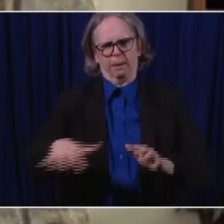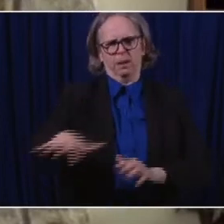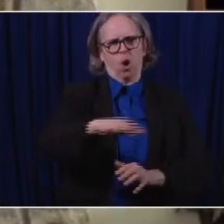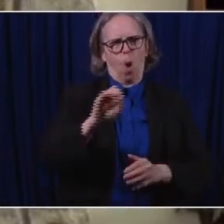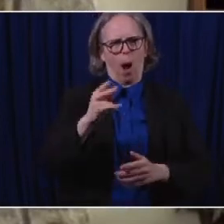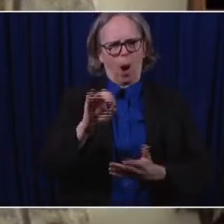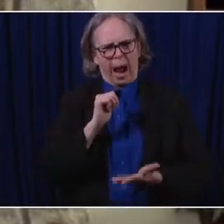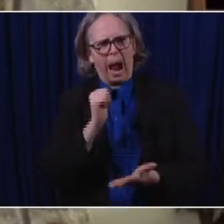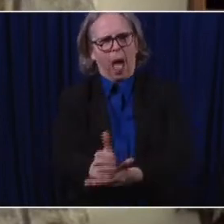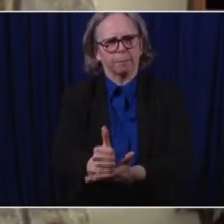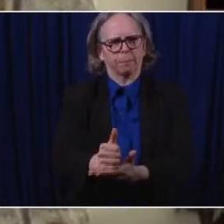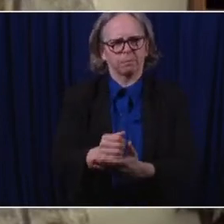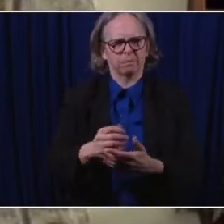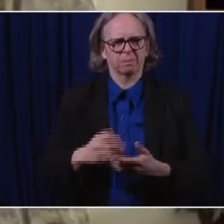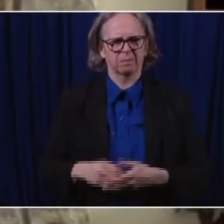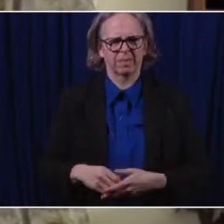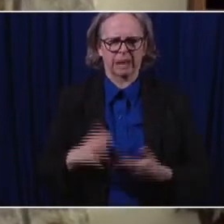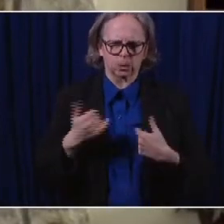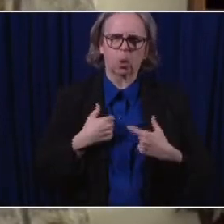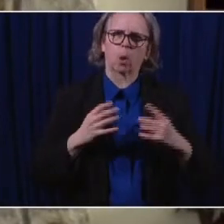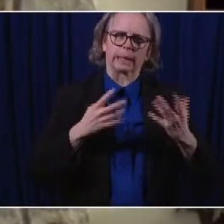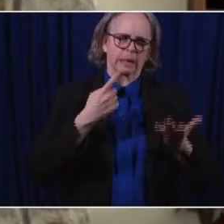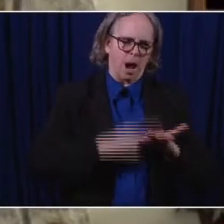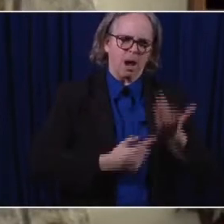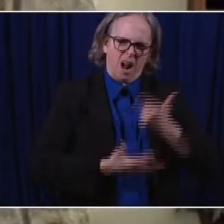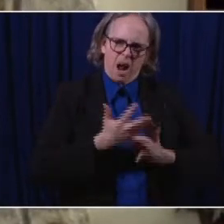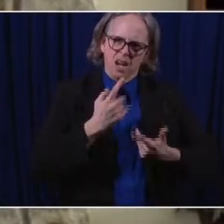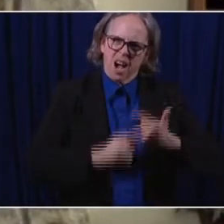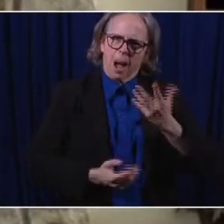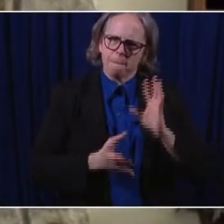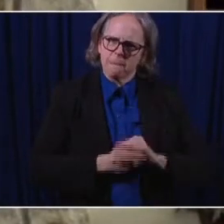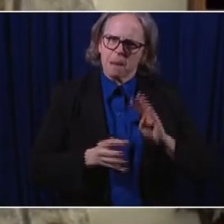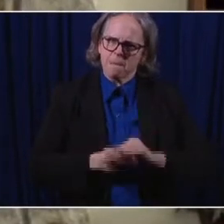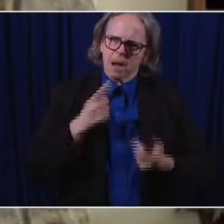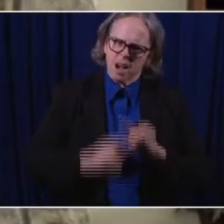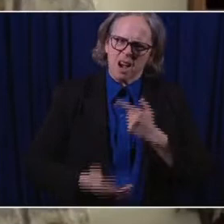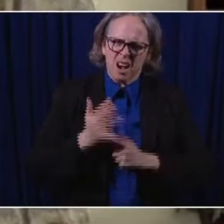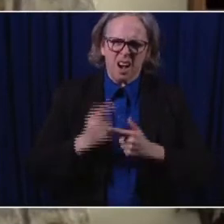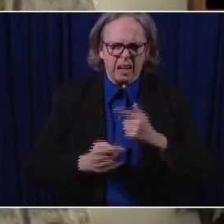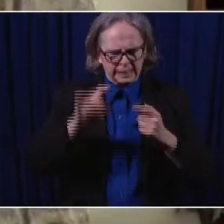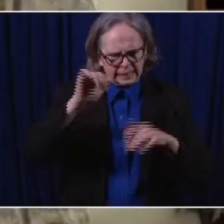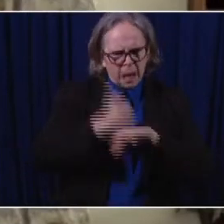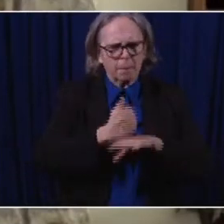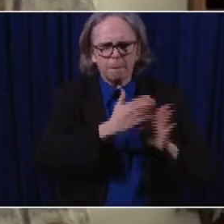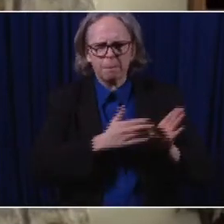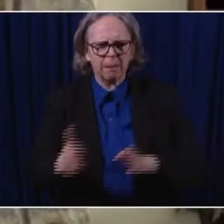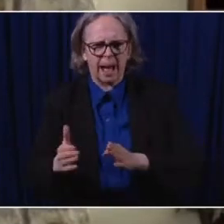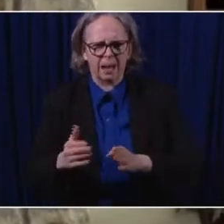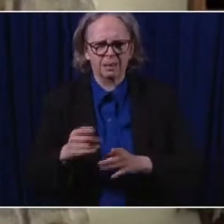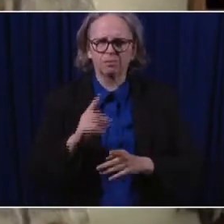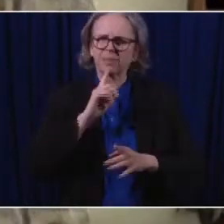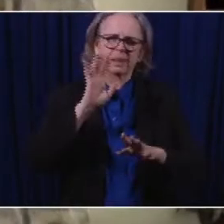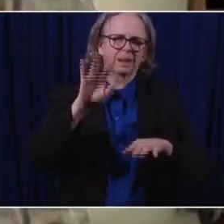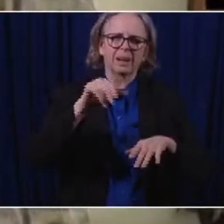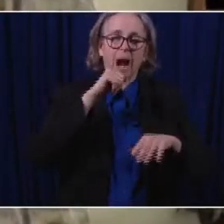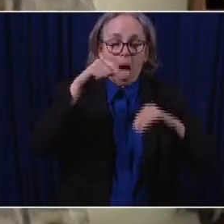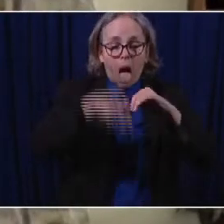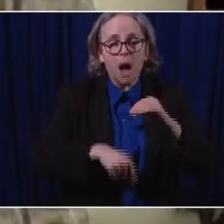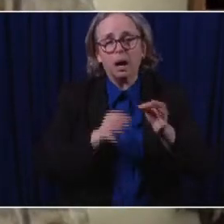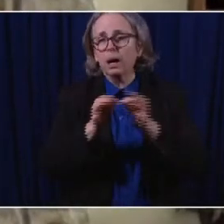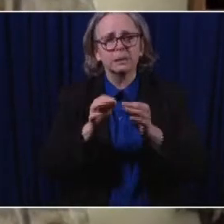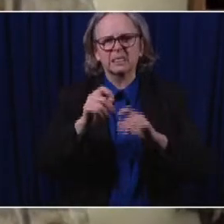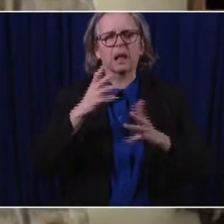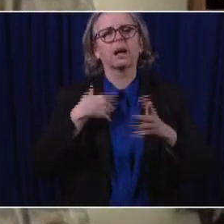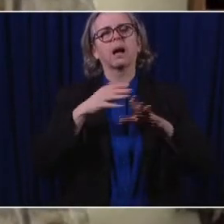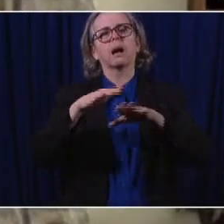and pulled people together and came up with a plan. And I won't go through the whole plan today, but basically the plan was and remains